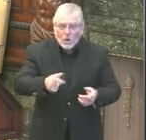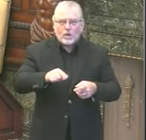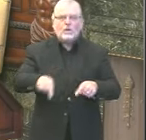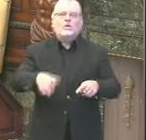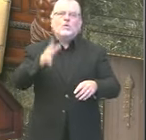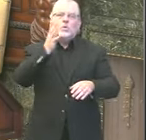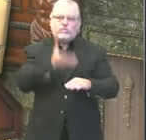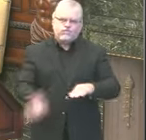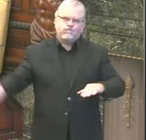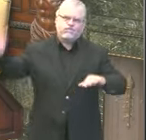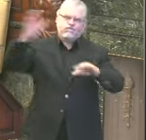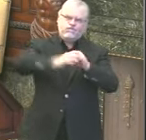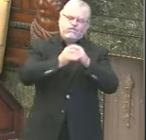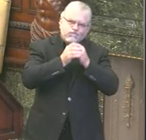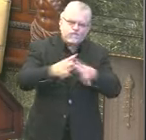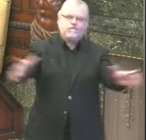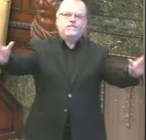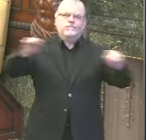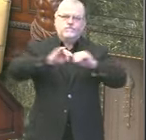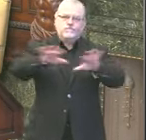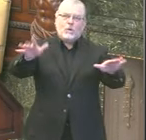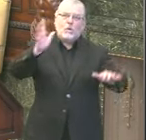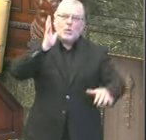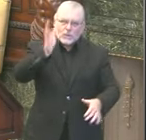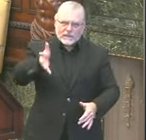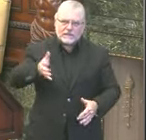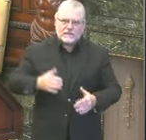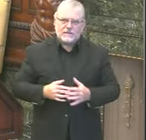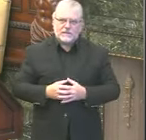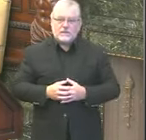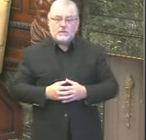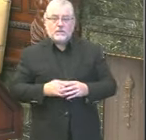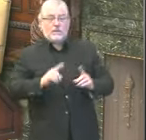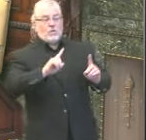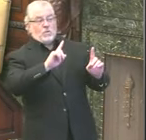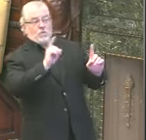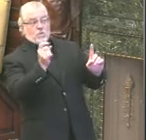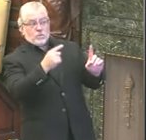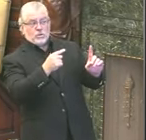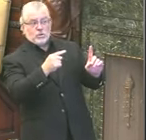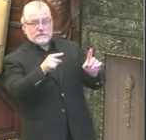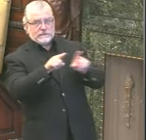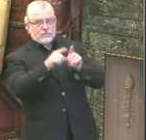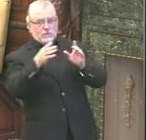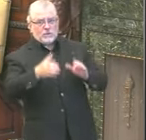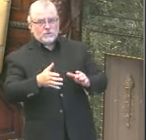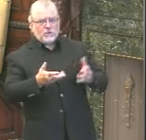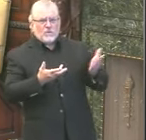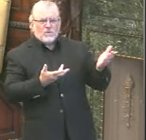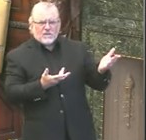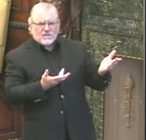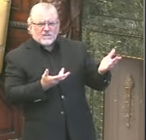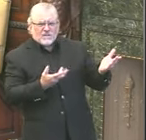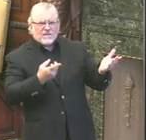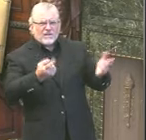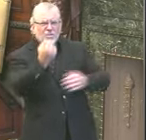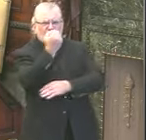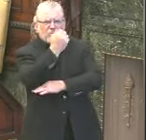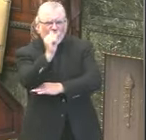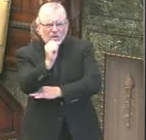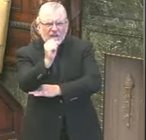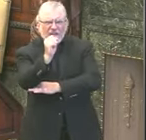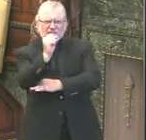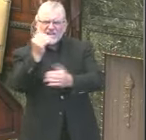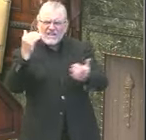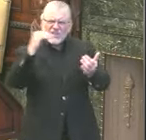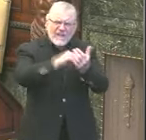deaths. So you don't think the fact that there were no increase in cases from thousands of people